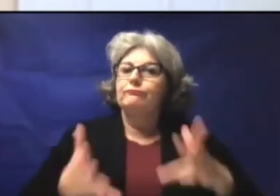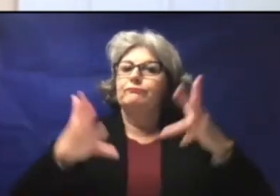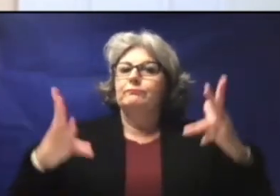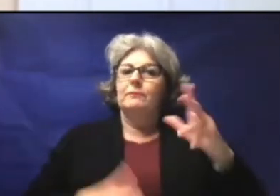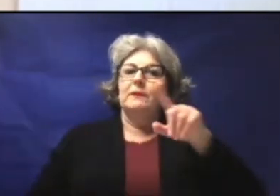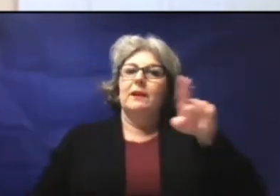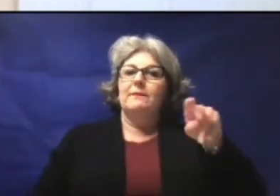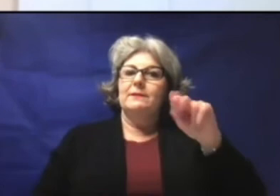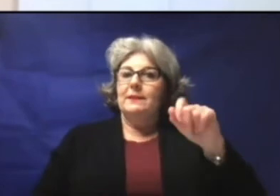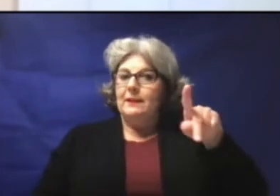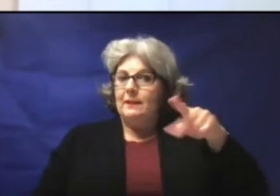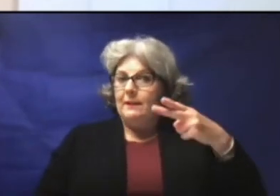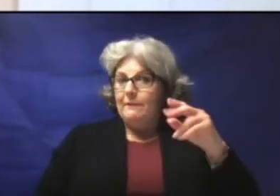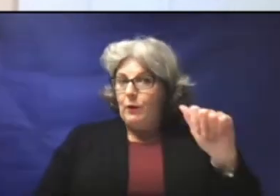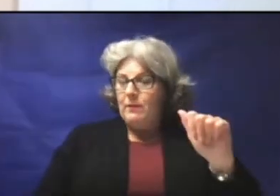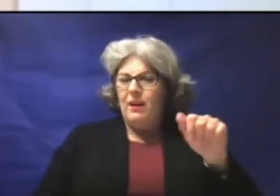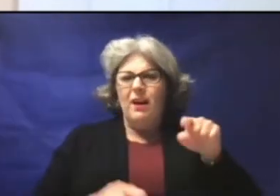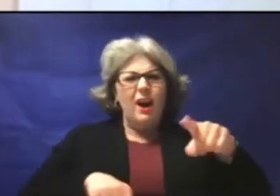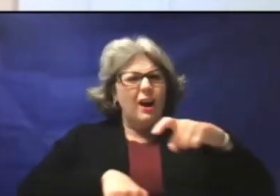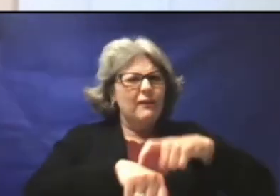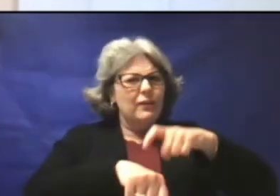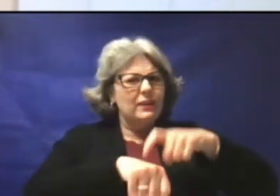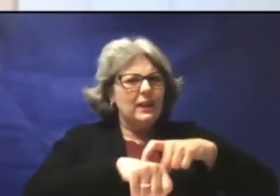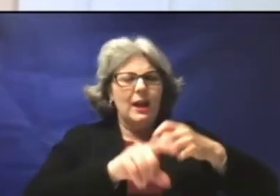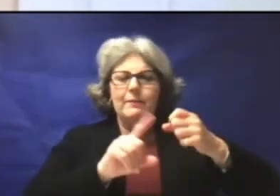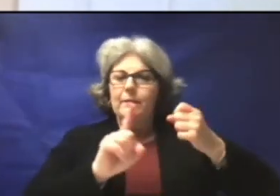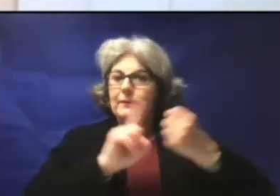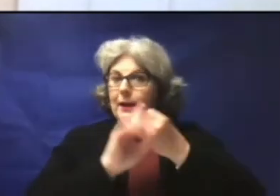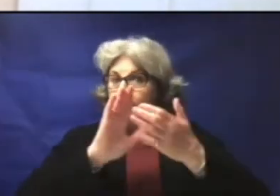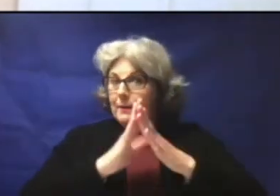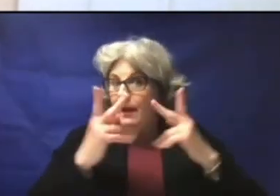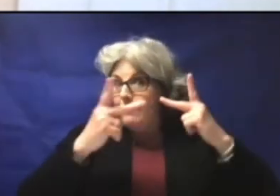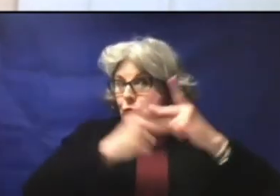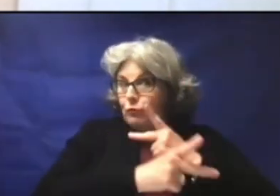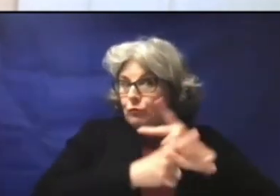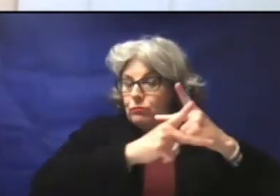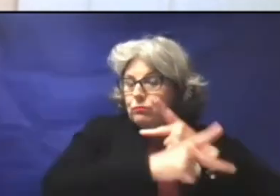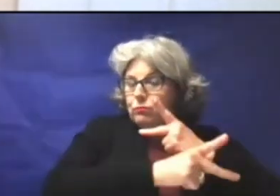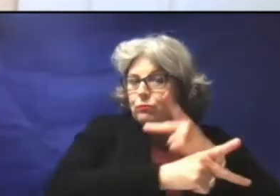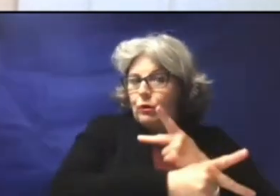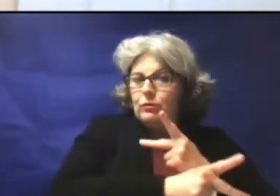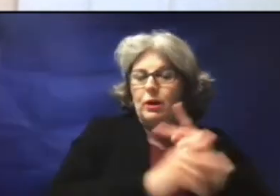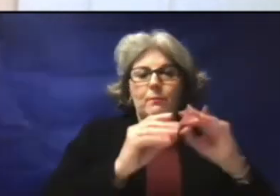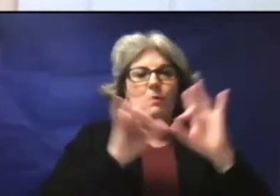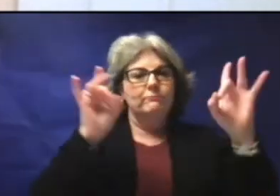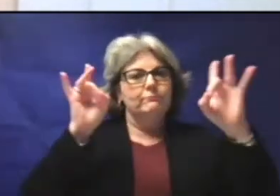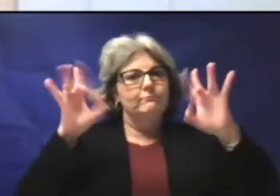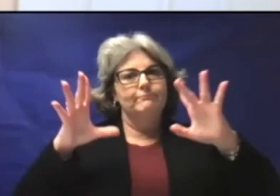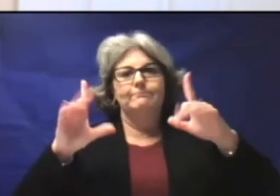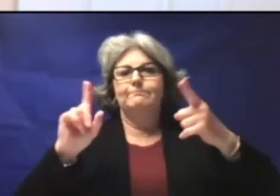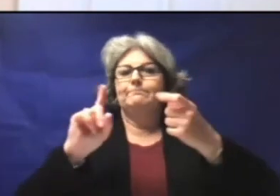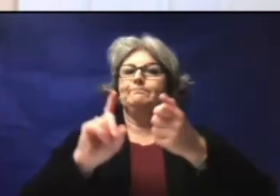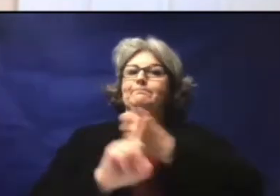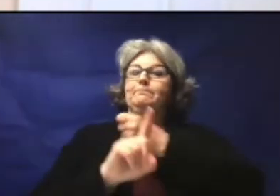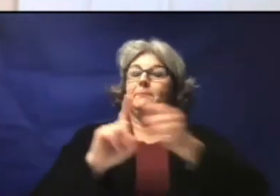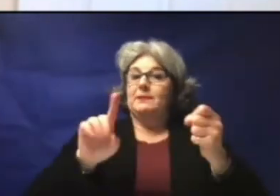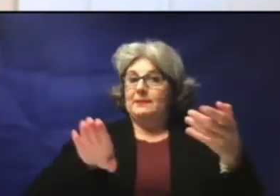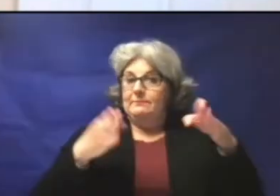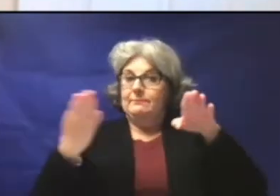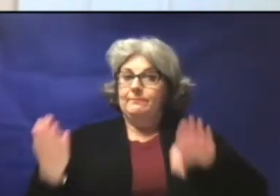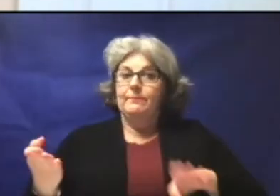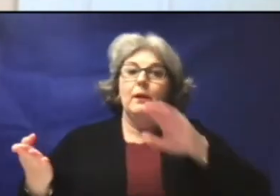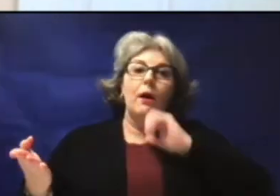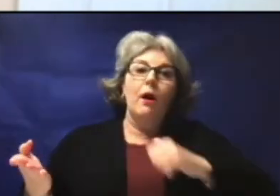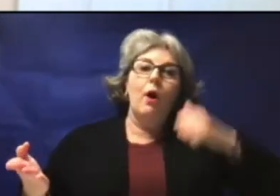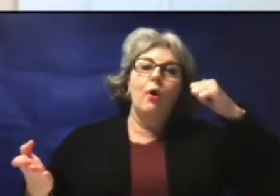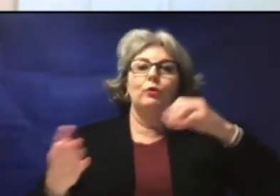xenophobia. Over time, the attacks only got worse with increasingly violent assaults, some fatal, targeting older and